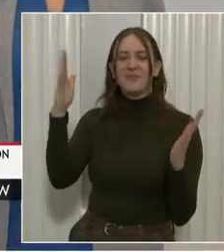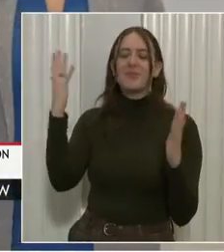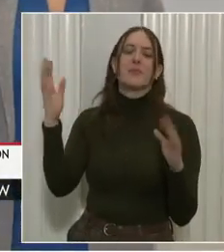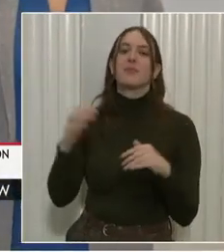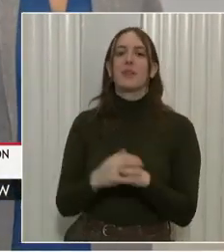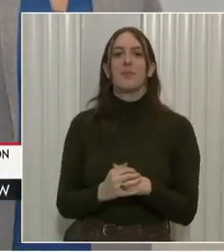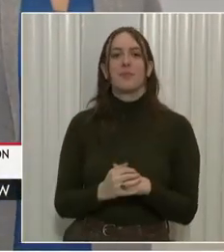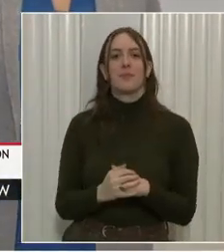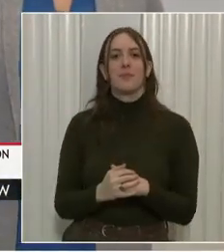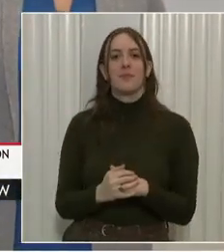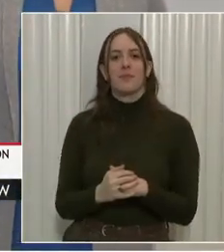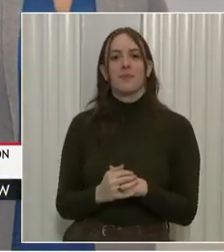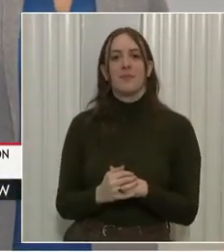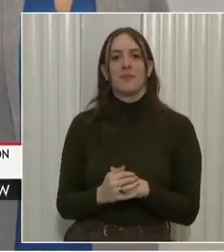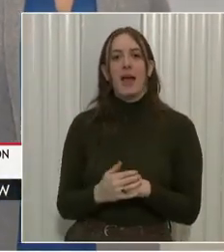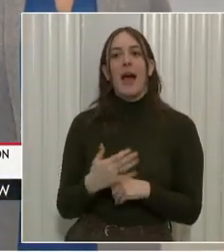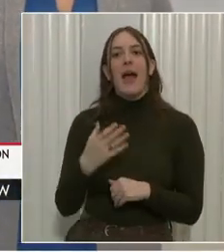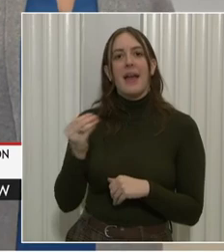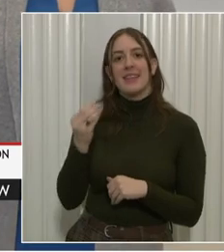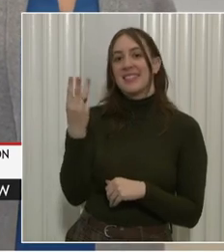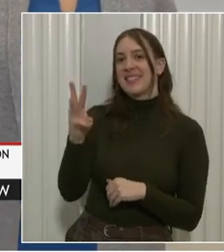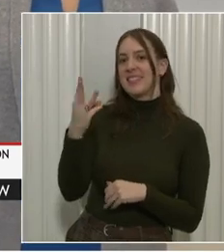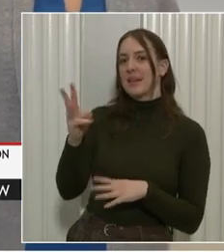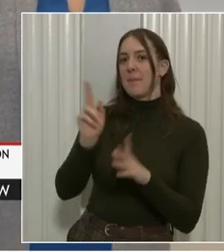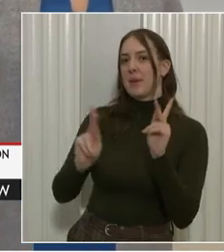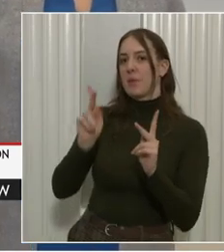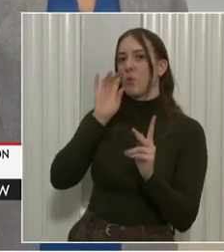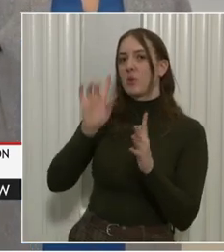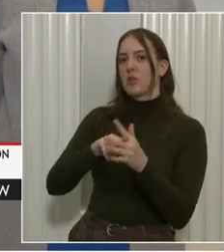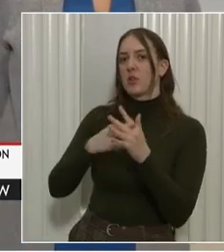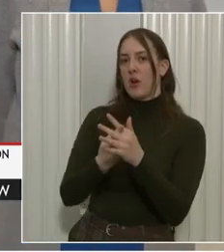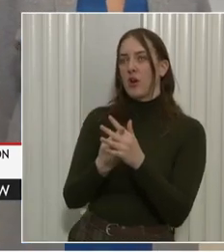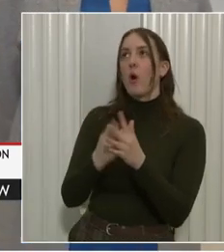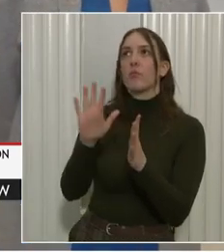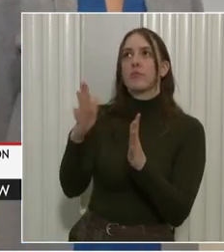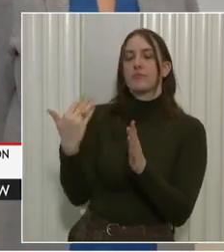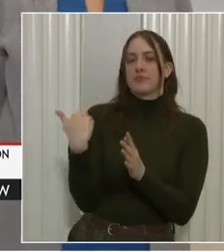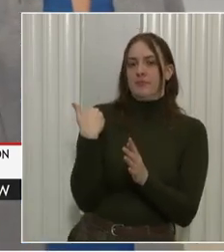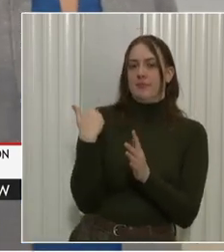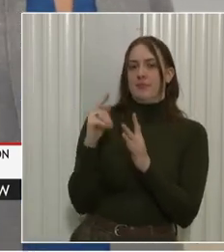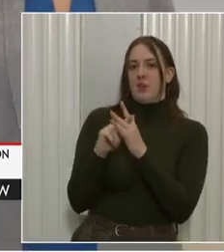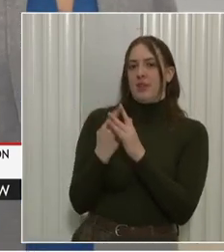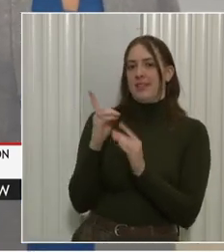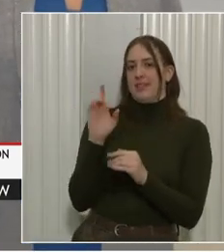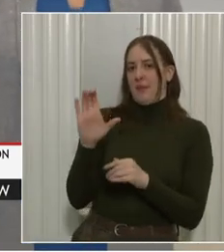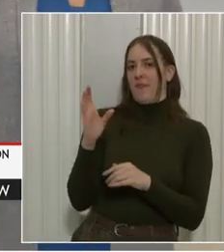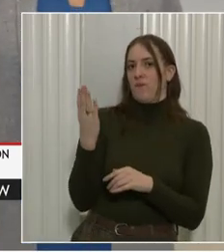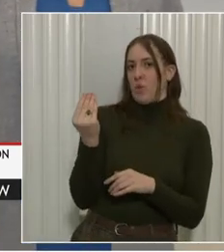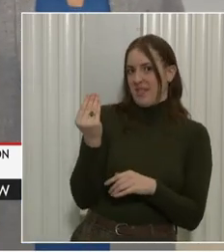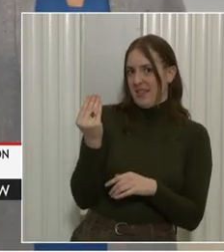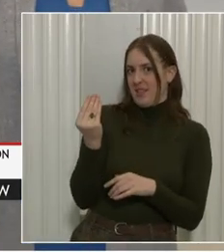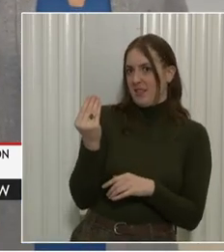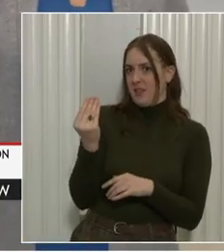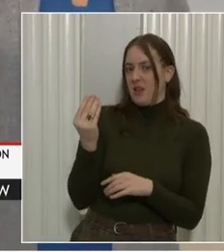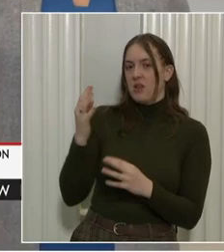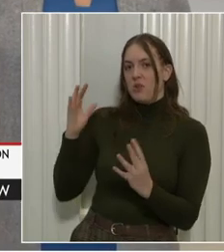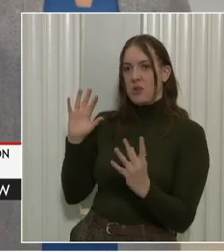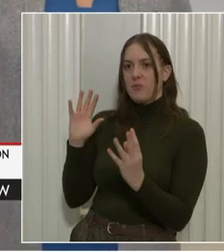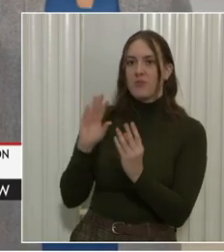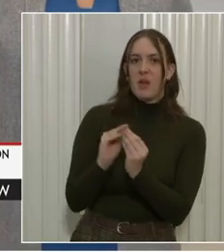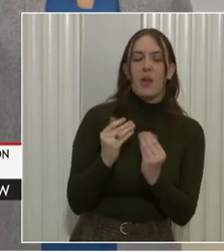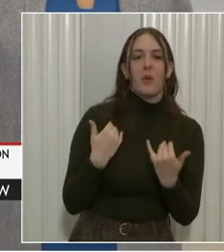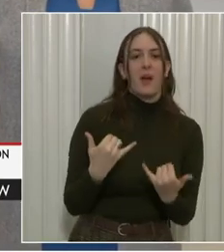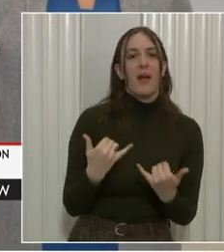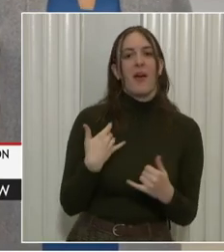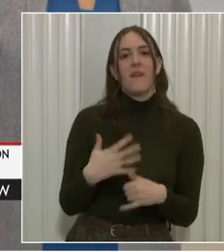And we had 16 people start December 14th, about the middle of December. That brings us to currently we have